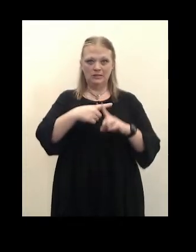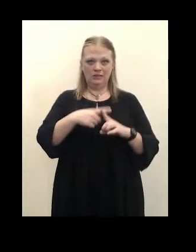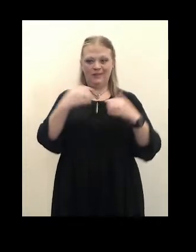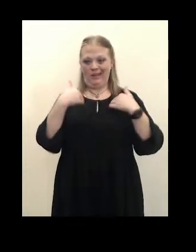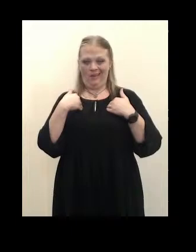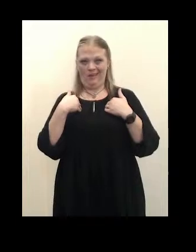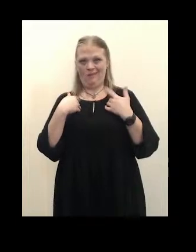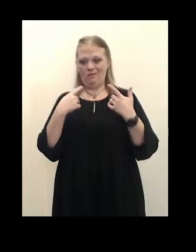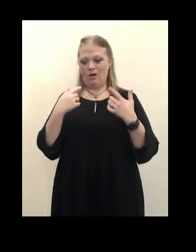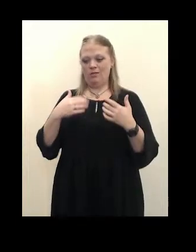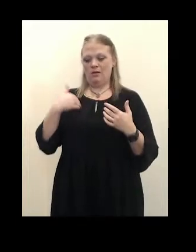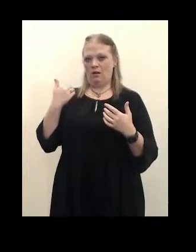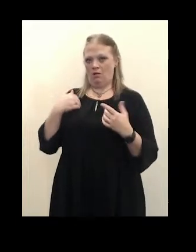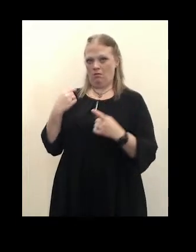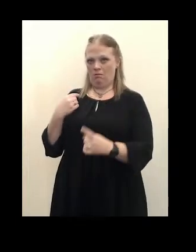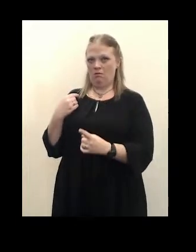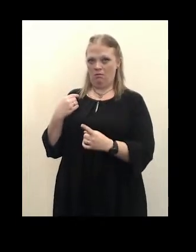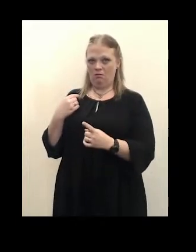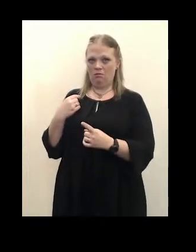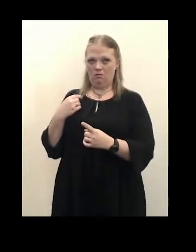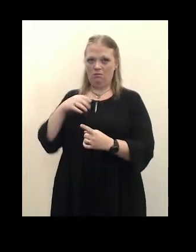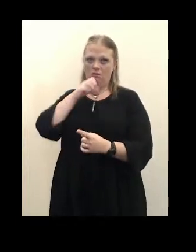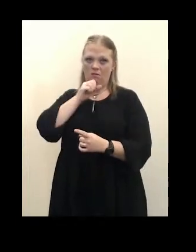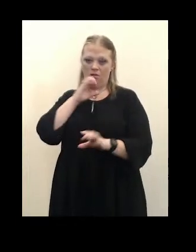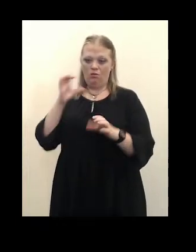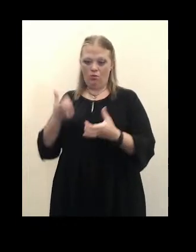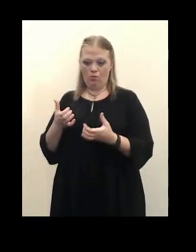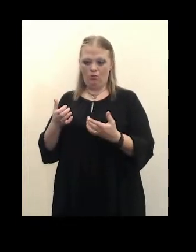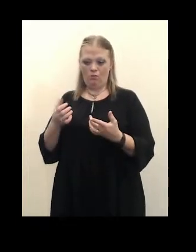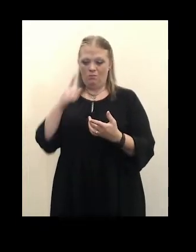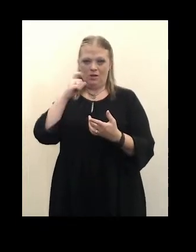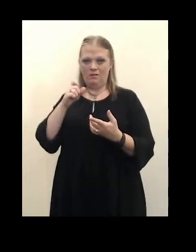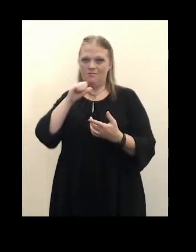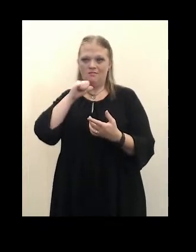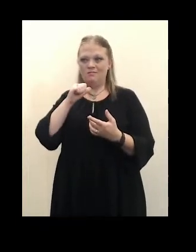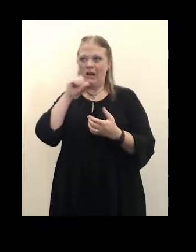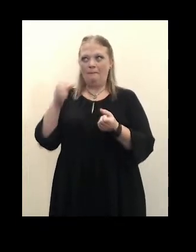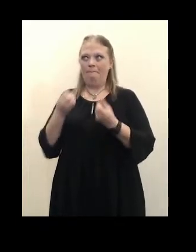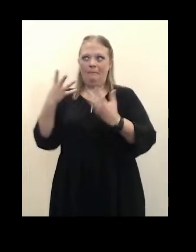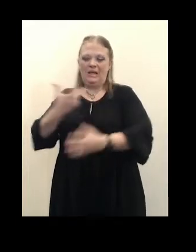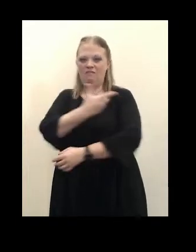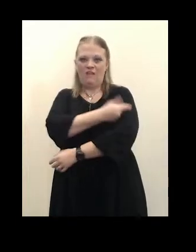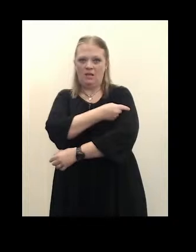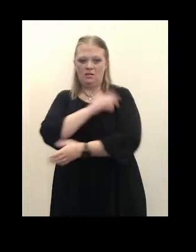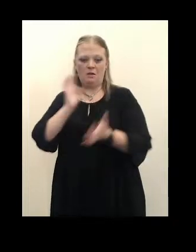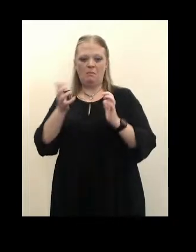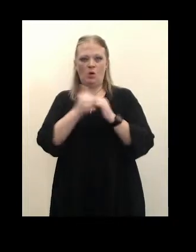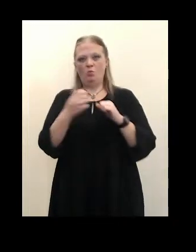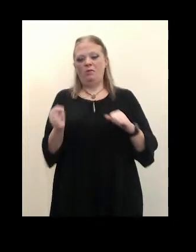categories, the age categories that generally have the lowest percentage of vaccinated among the rest of the age categories.